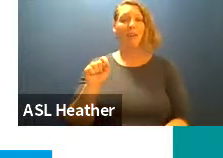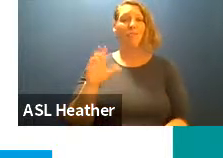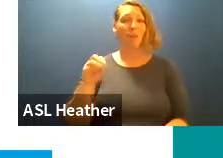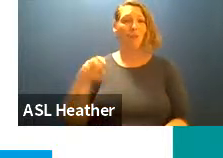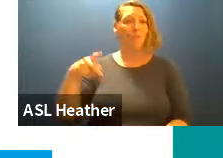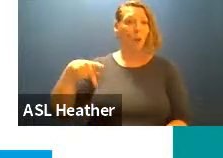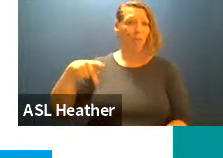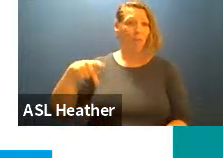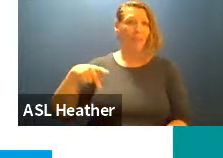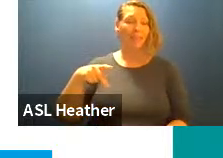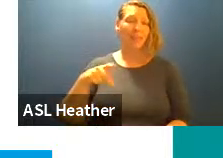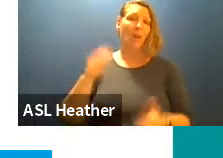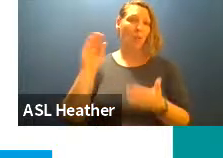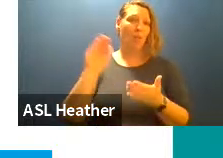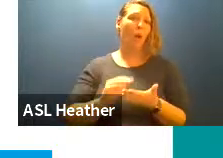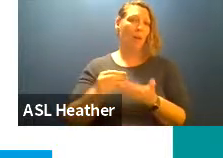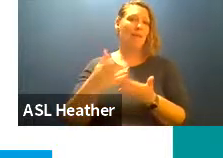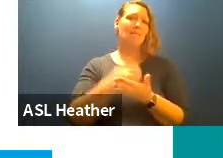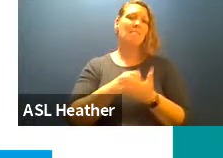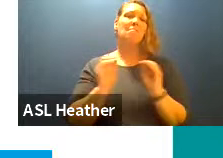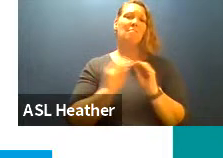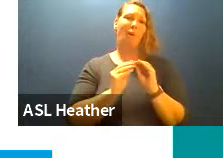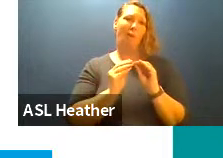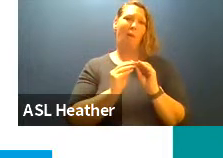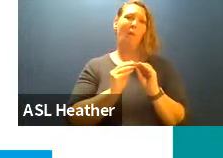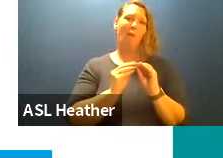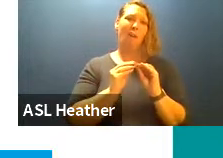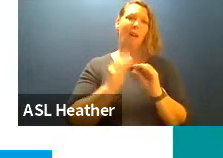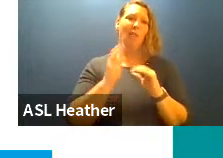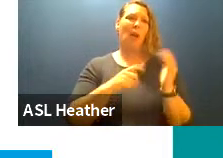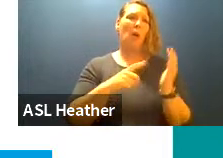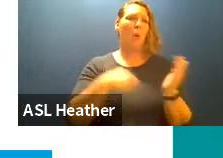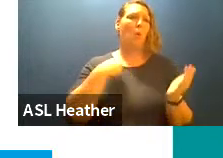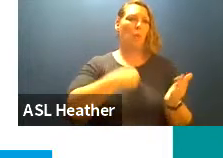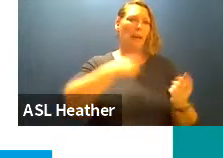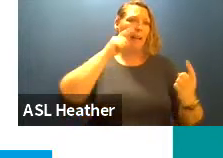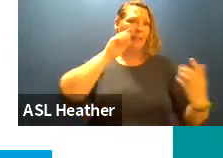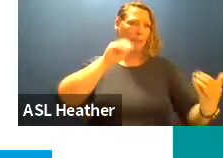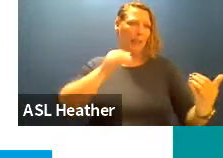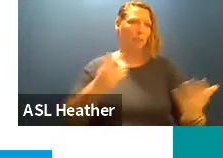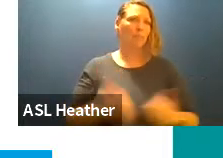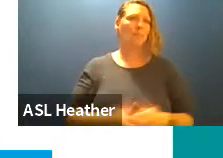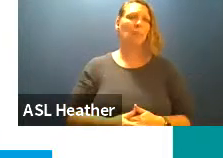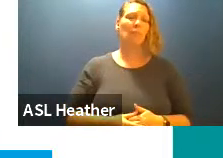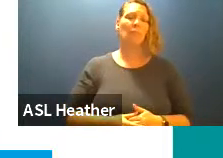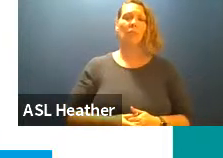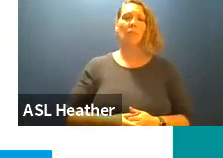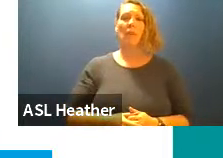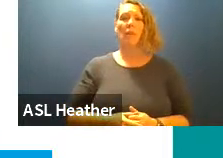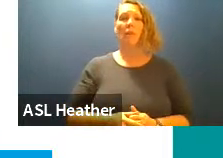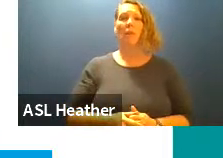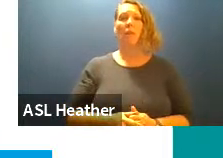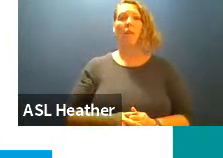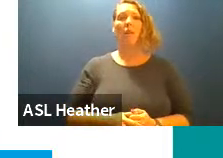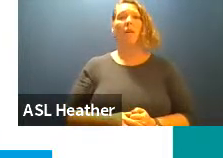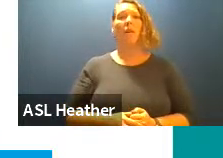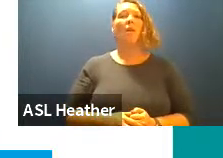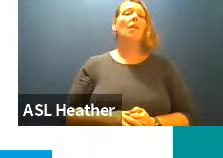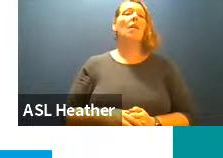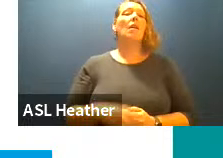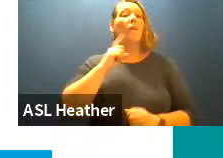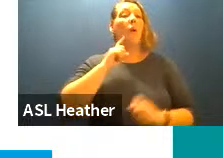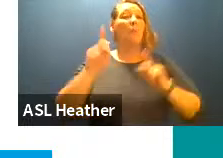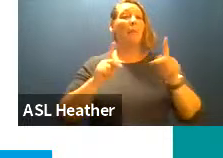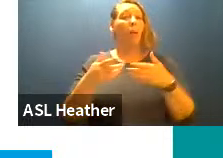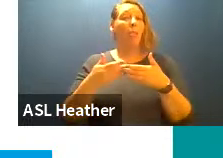So more in the program area than we would expect, given the region average. As far as people